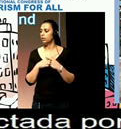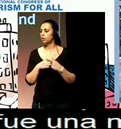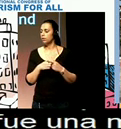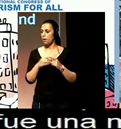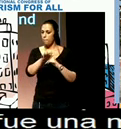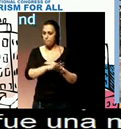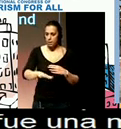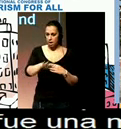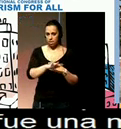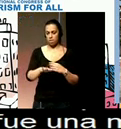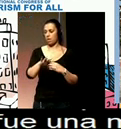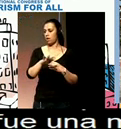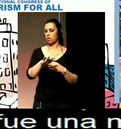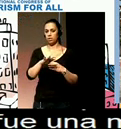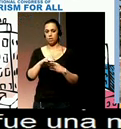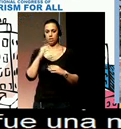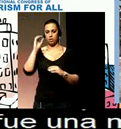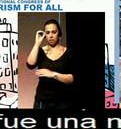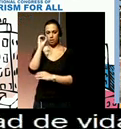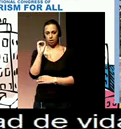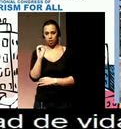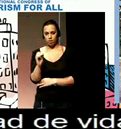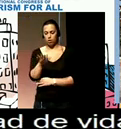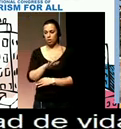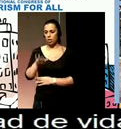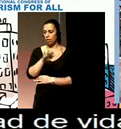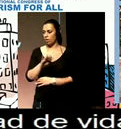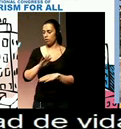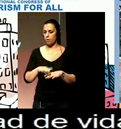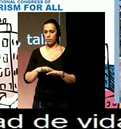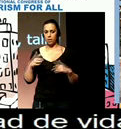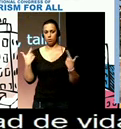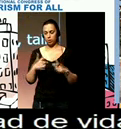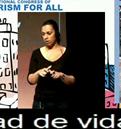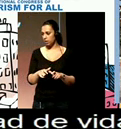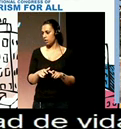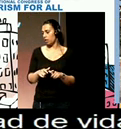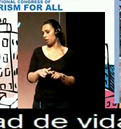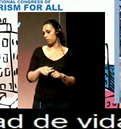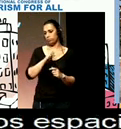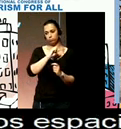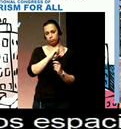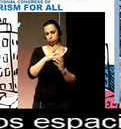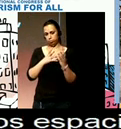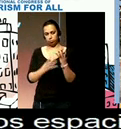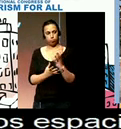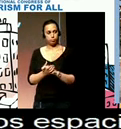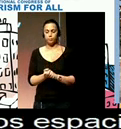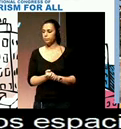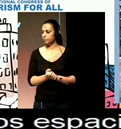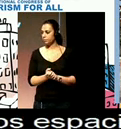stopping and meeting, talking and enjoying the surroundings. A continuous tactile route made of marble